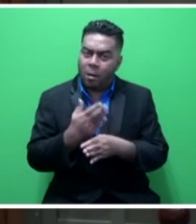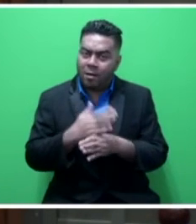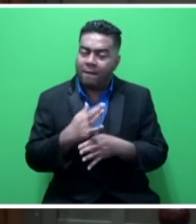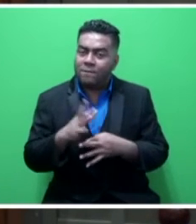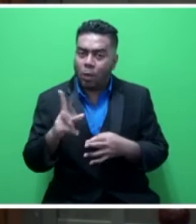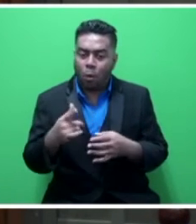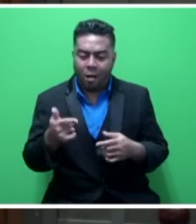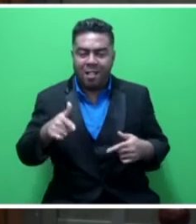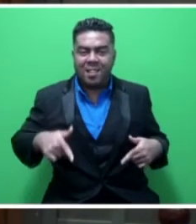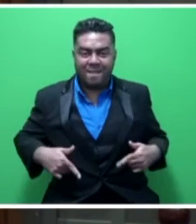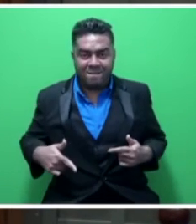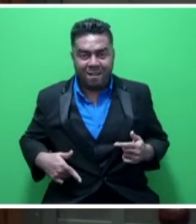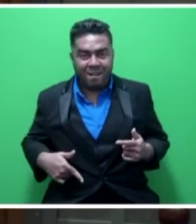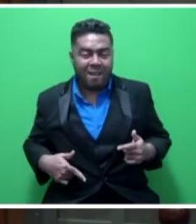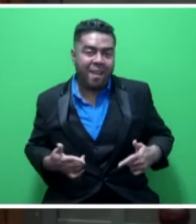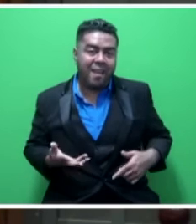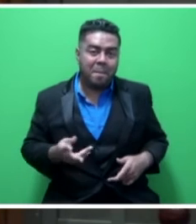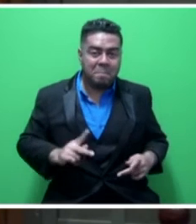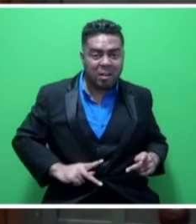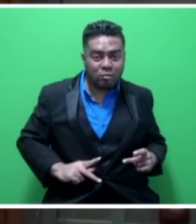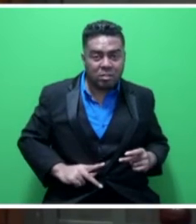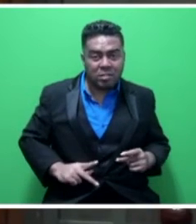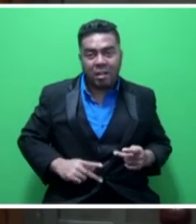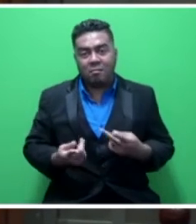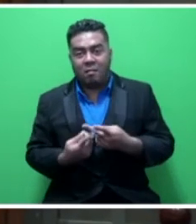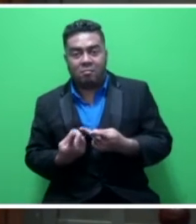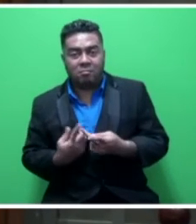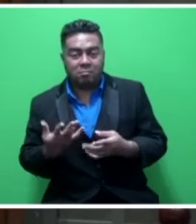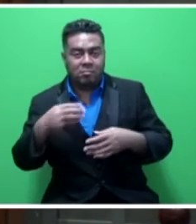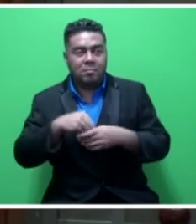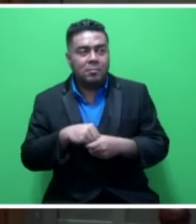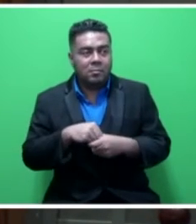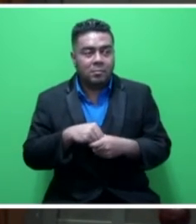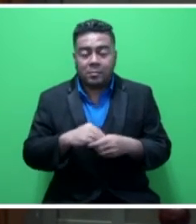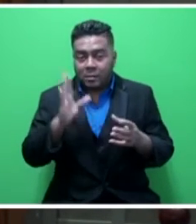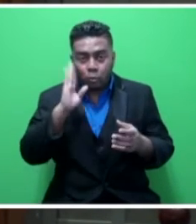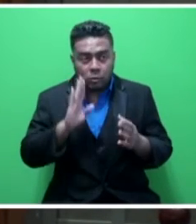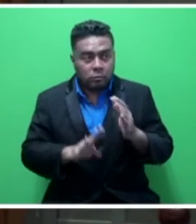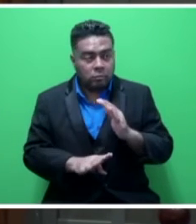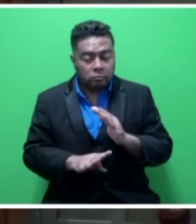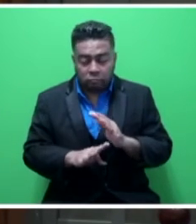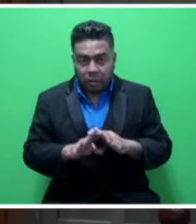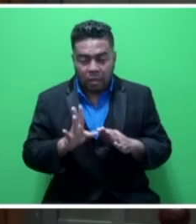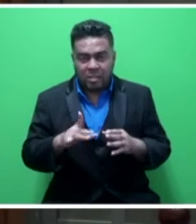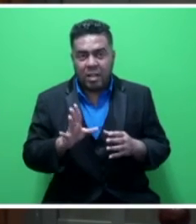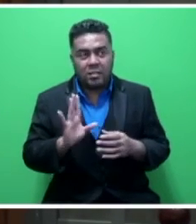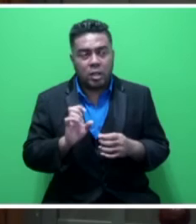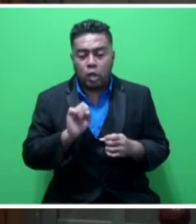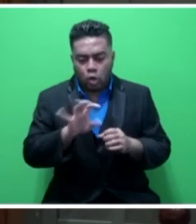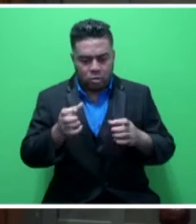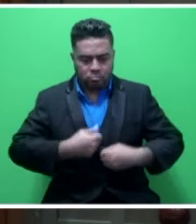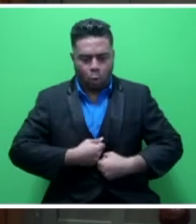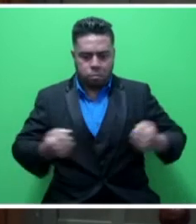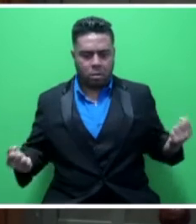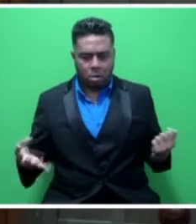around the liver and also the pancreas. And the wonderful thing about this, just as minimally invasive surgery that I've talked about earlier,